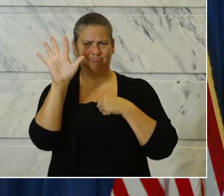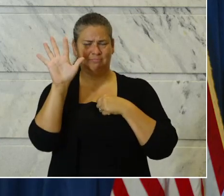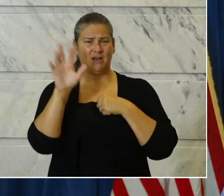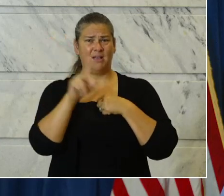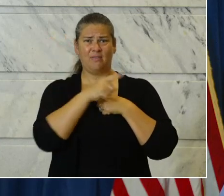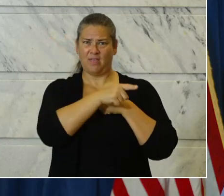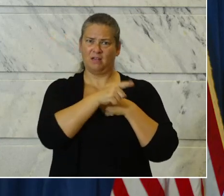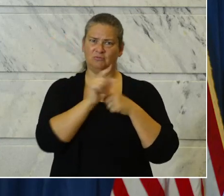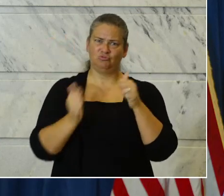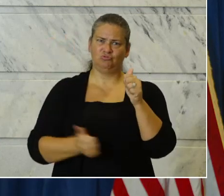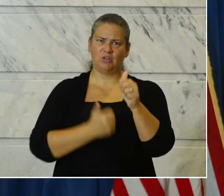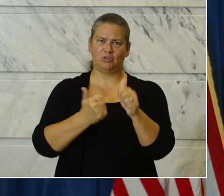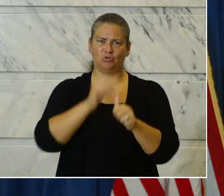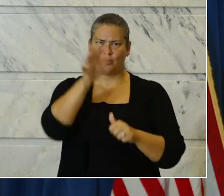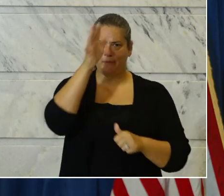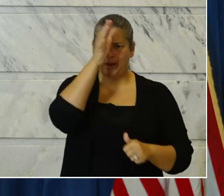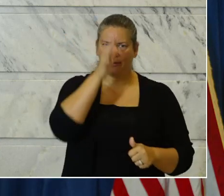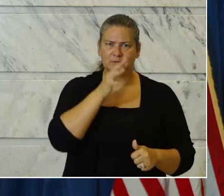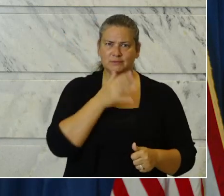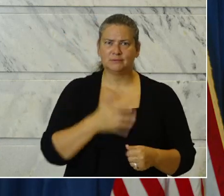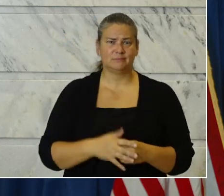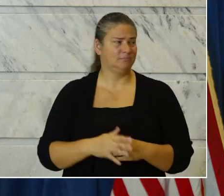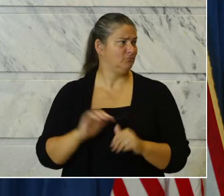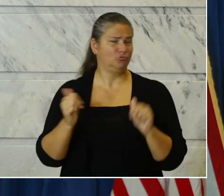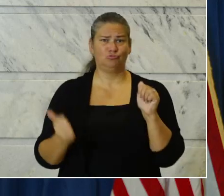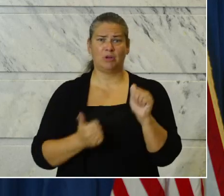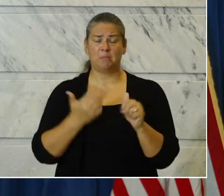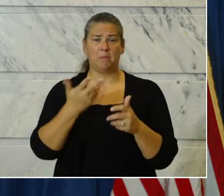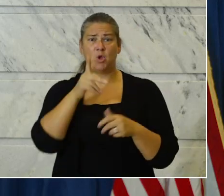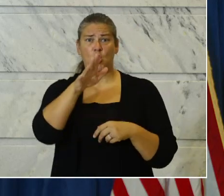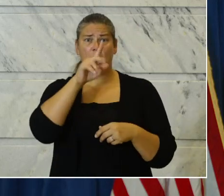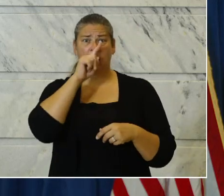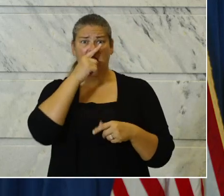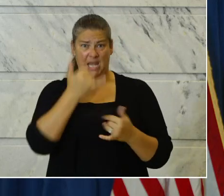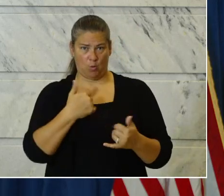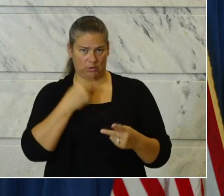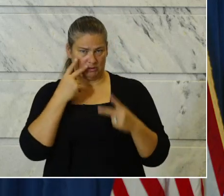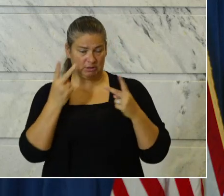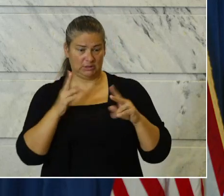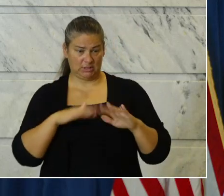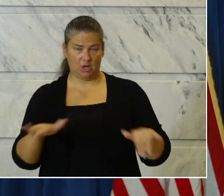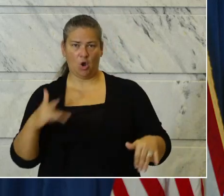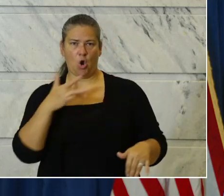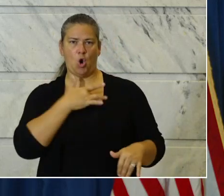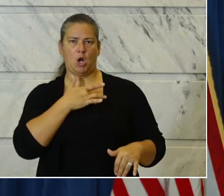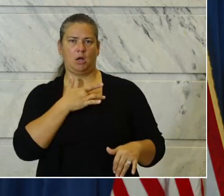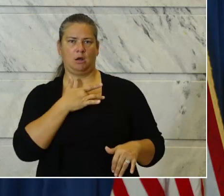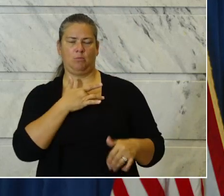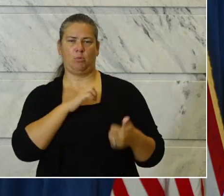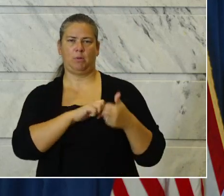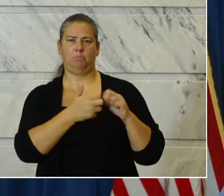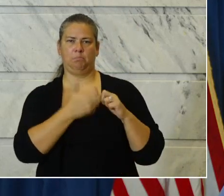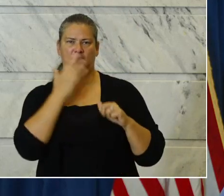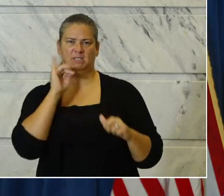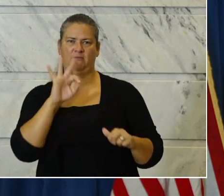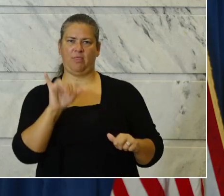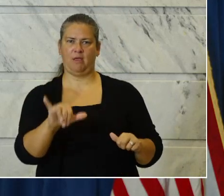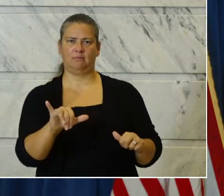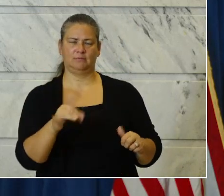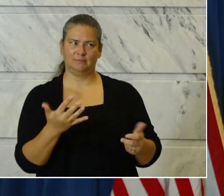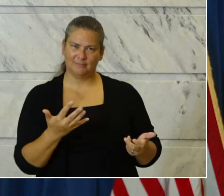party. It may create a heart condition in your kid that we're seeing. Virus doesn't care, but all